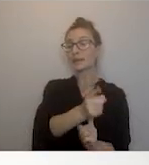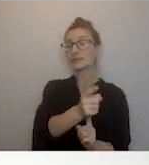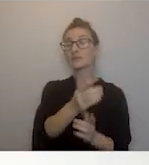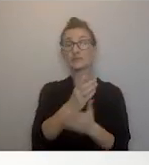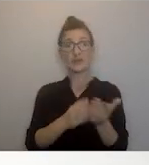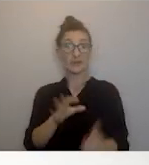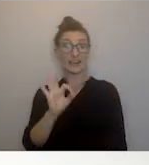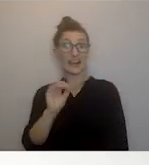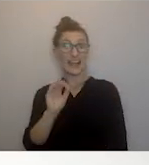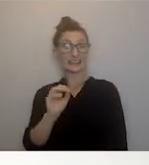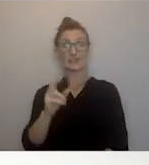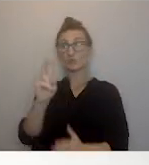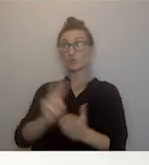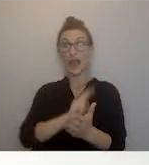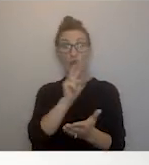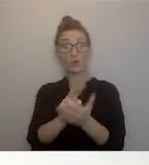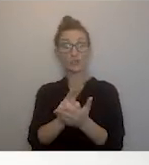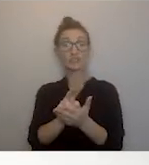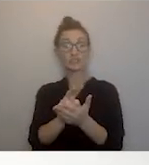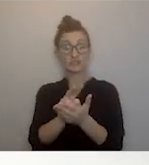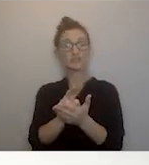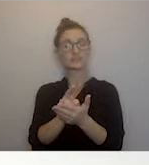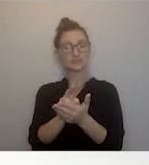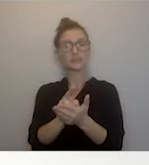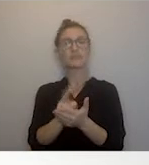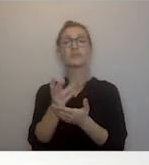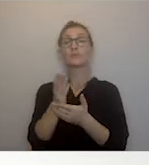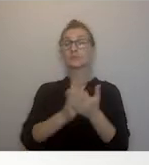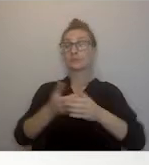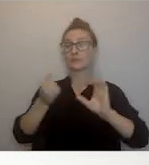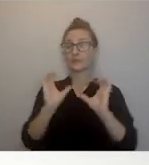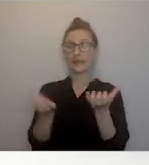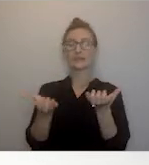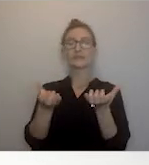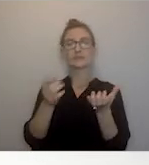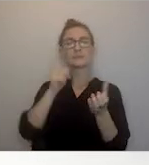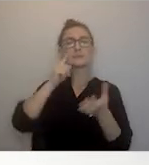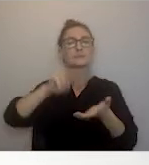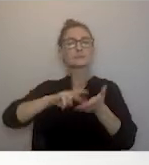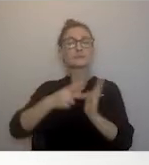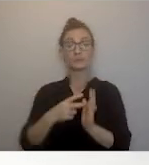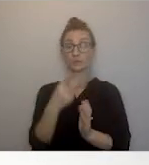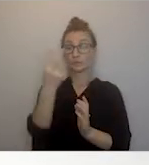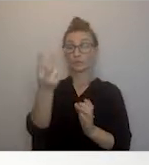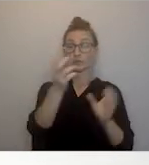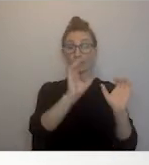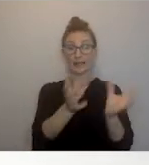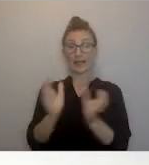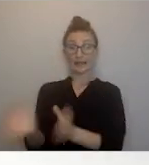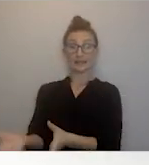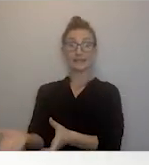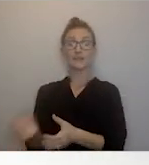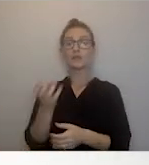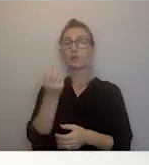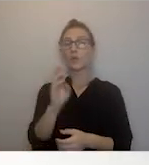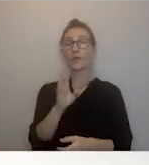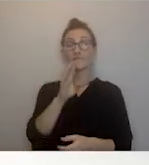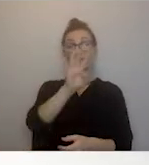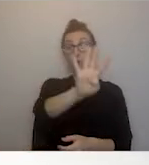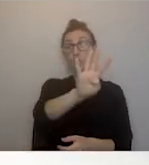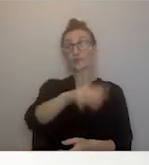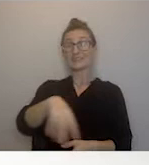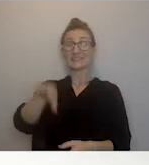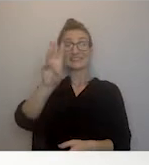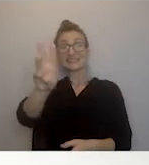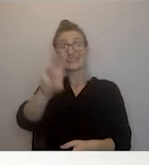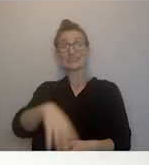are as small as 30 minutes, others are 90 to 2 hours in length, and some of our classes are designed to be either a 2-class model, 4,